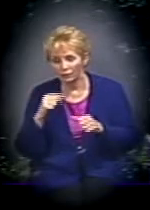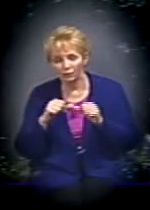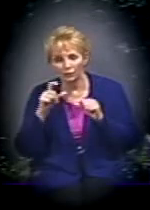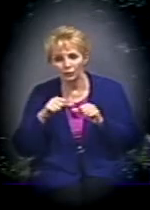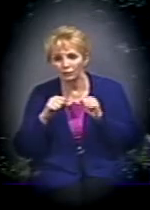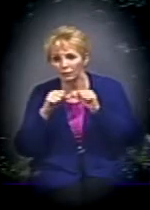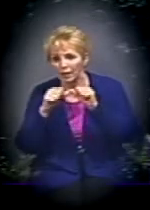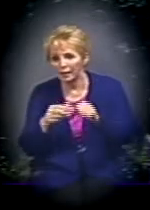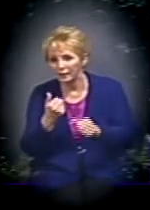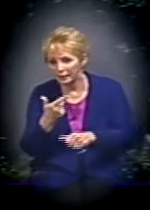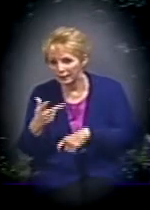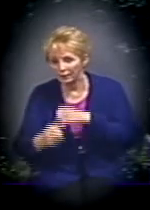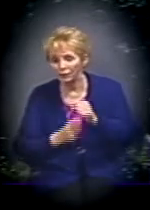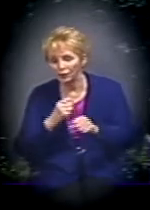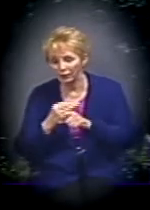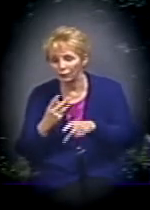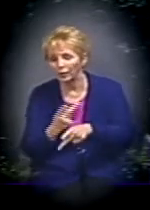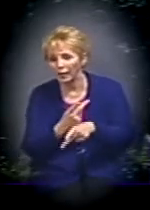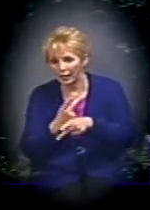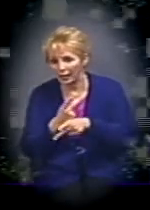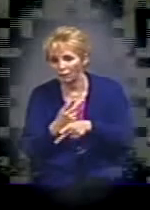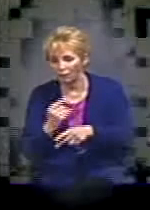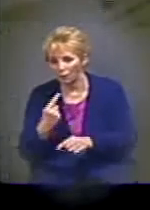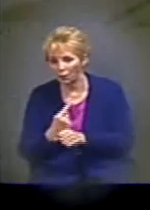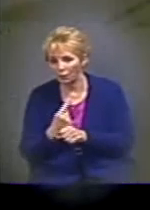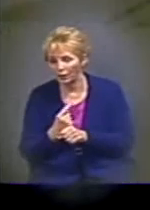several years if we maintain it properly.